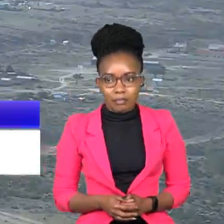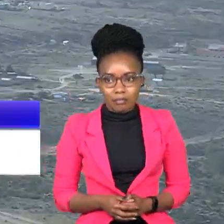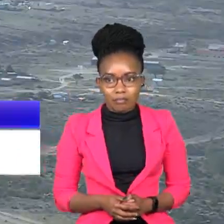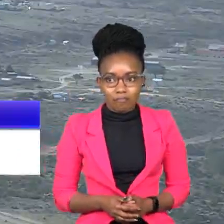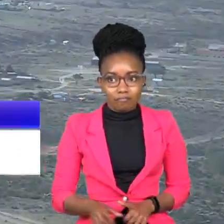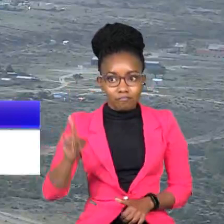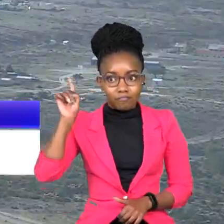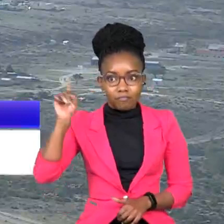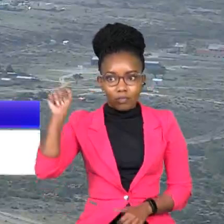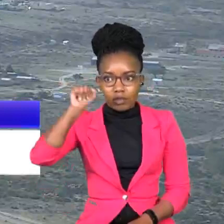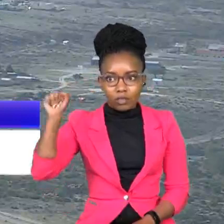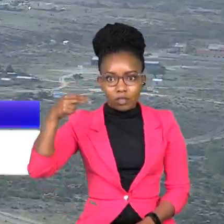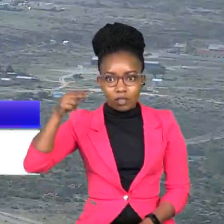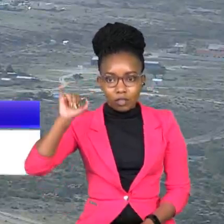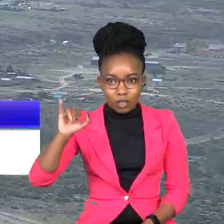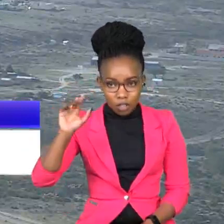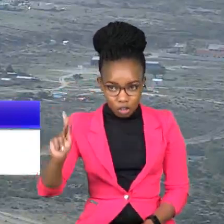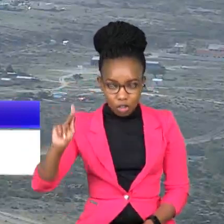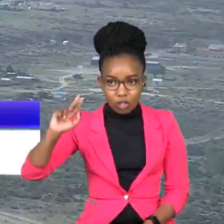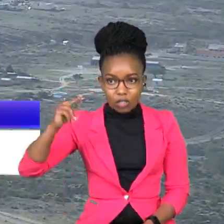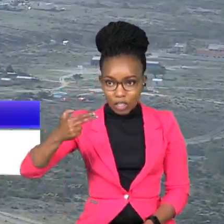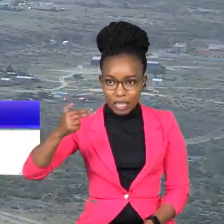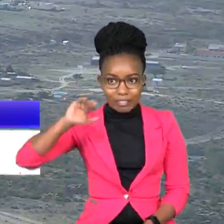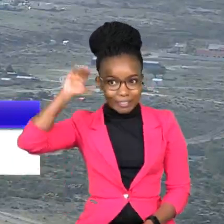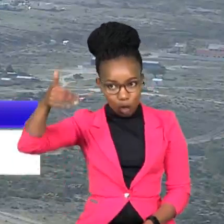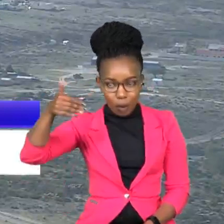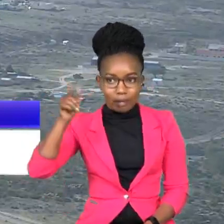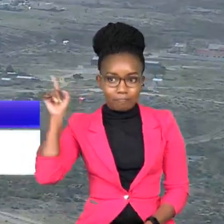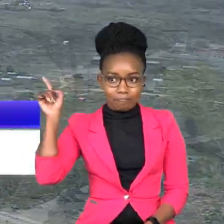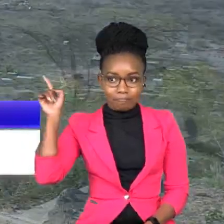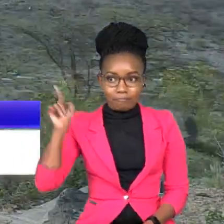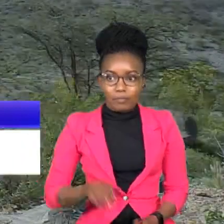This is Sheikh Town at the foot of Sheikh Mountain.